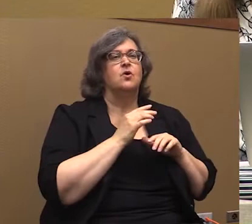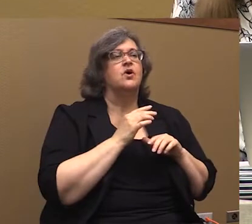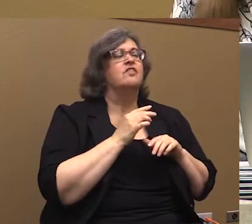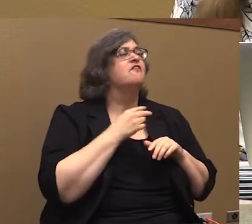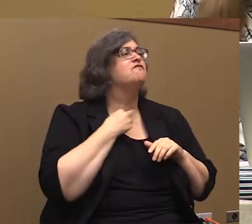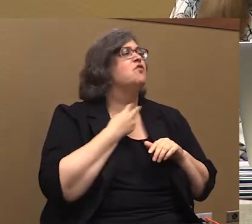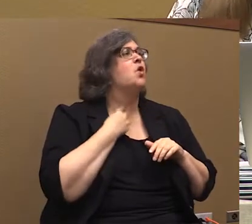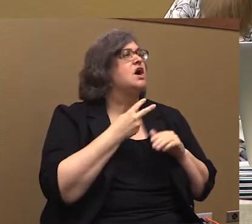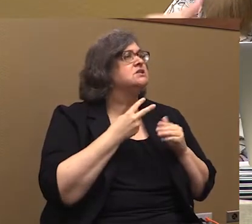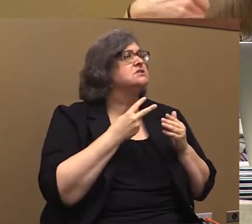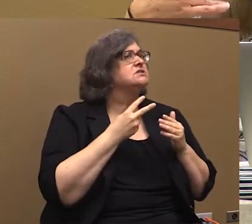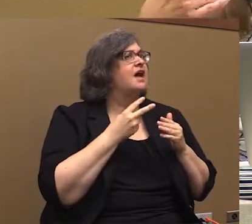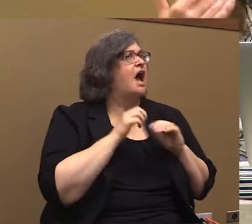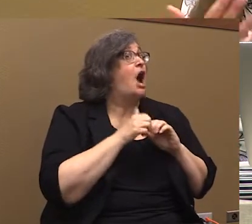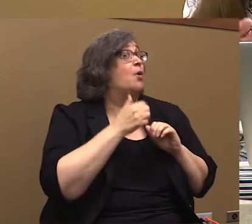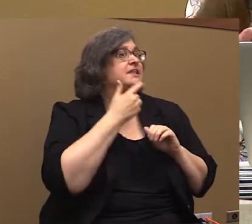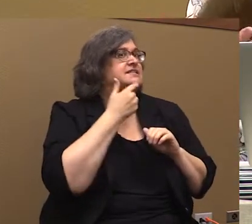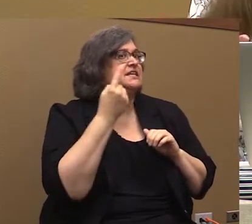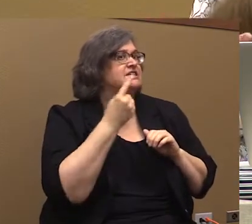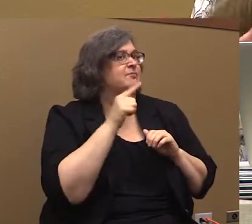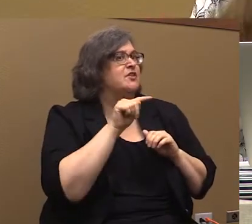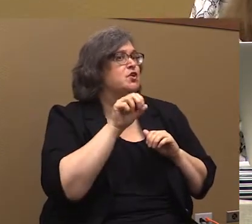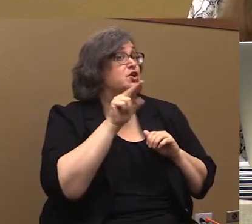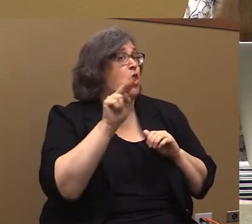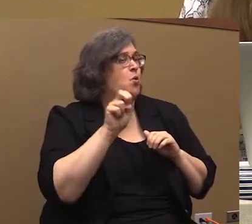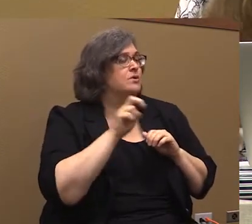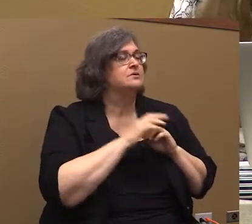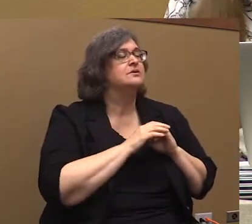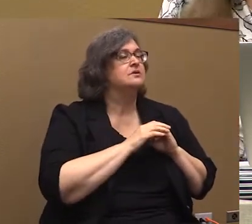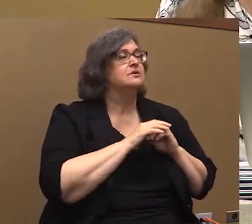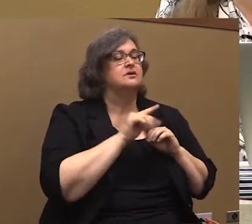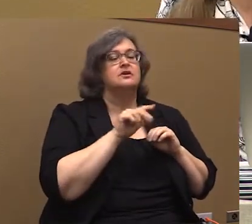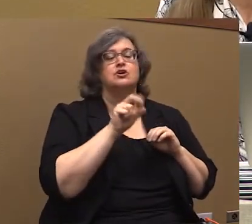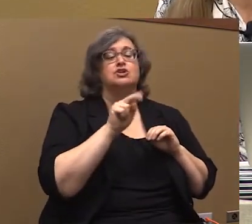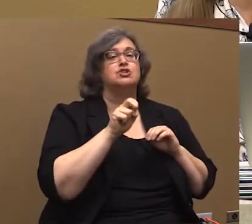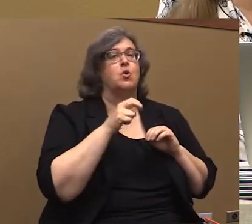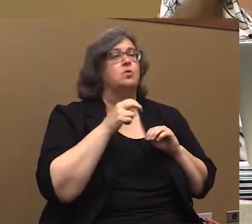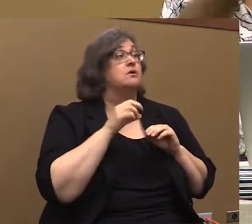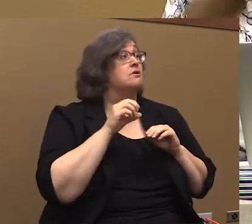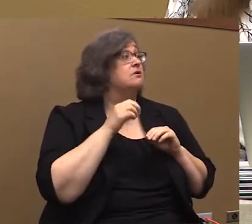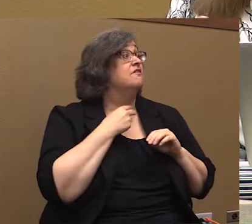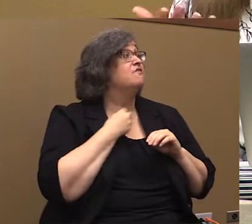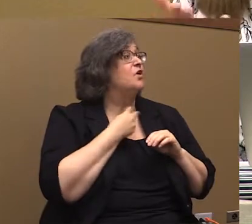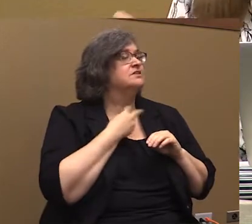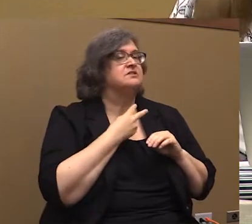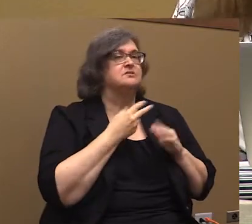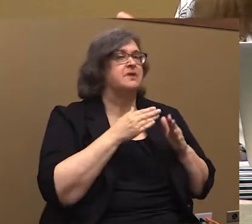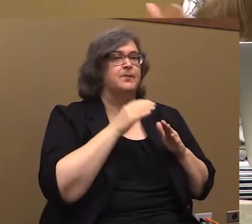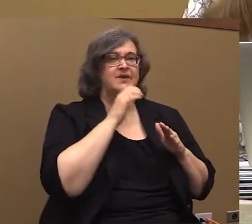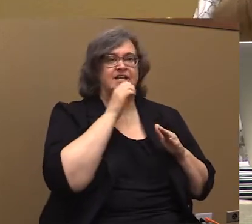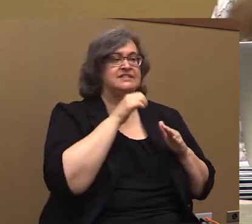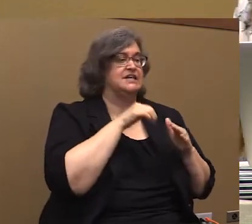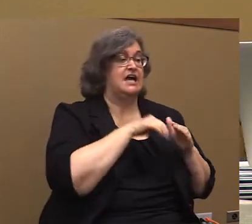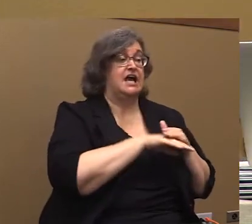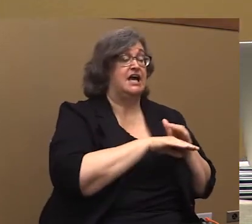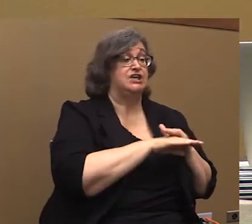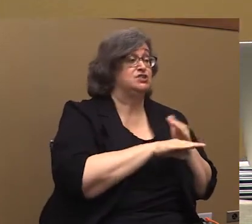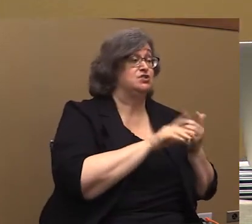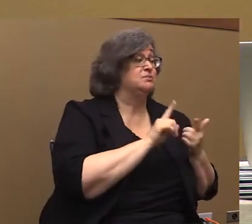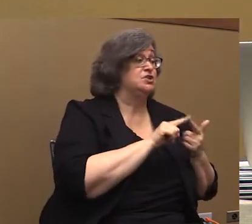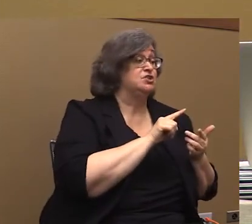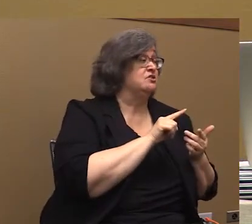body language or the tone of voice that they said something. And the tone of voice may not